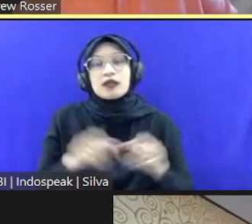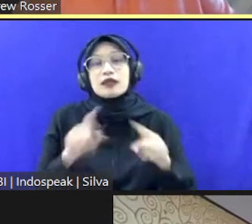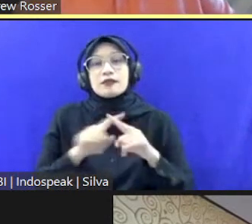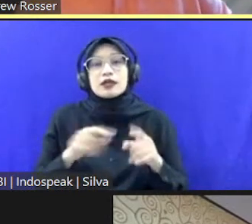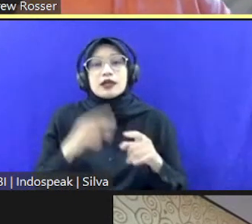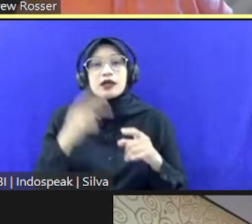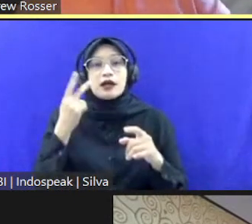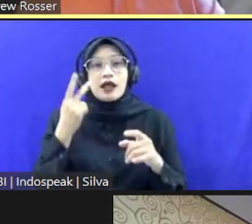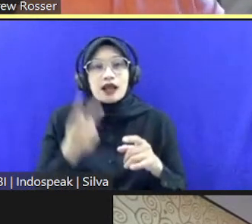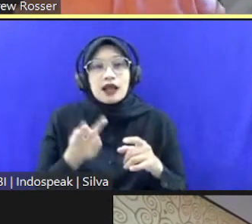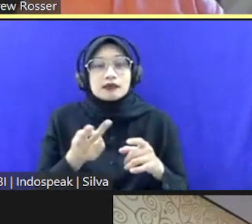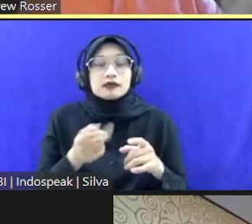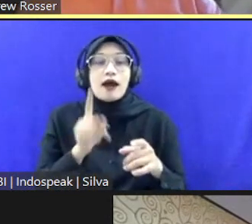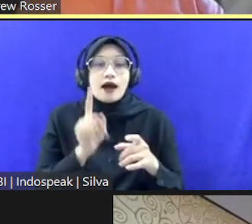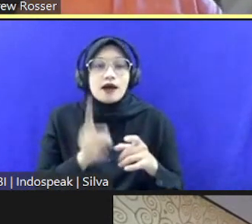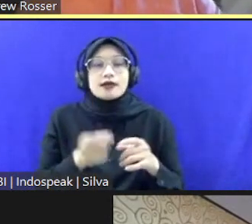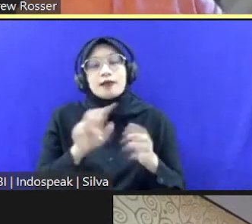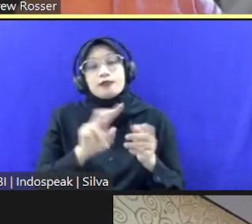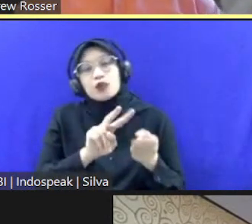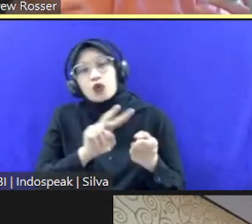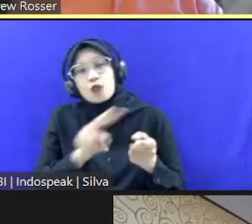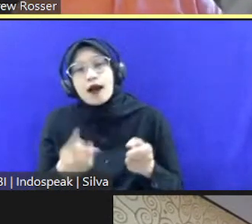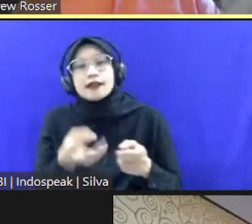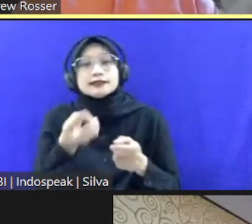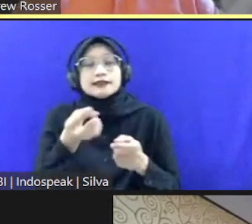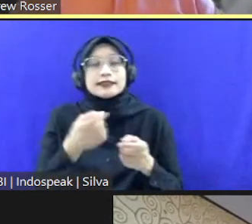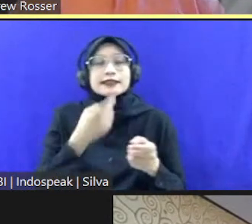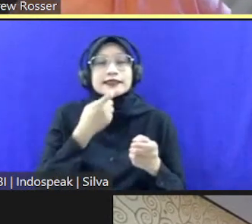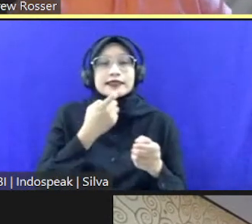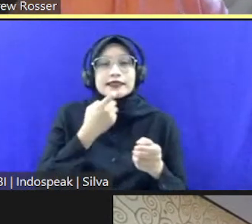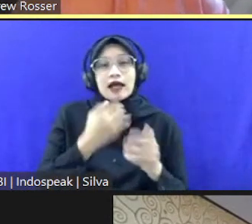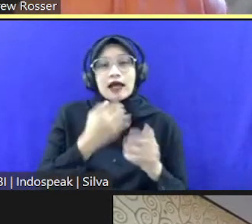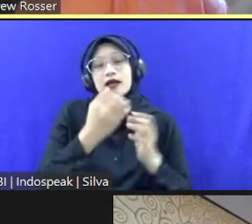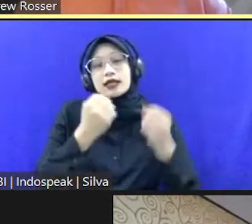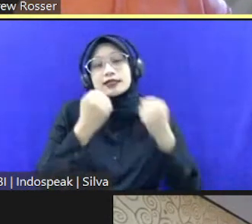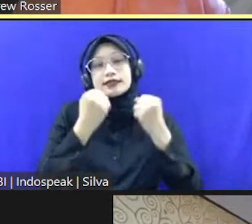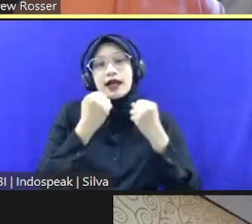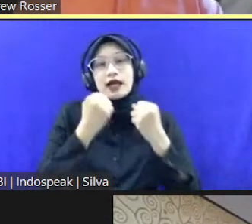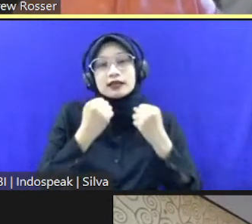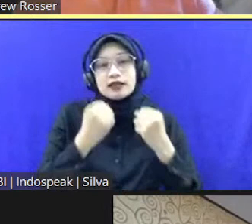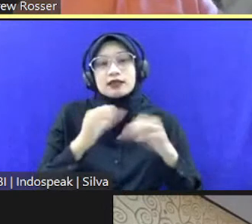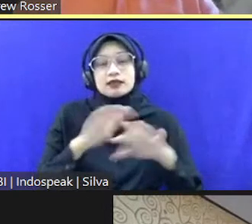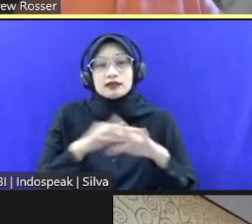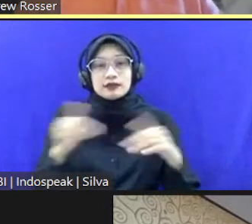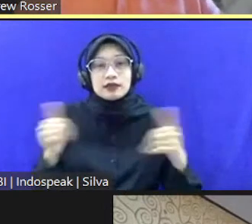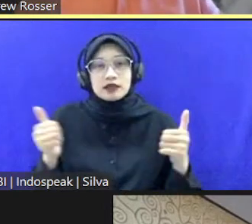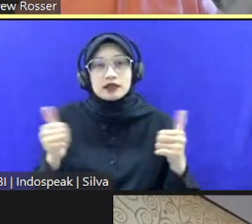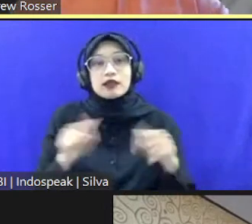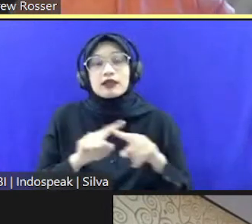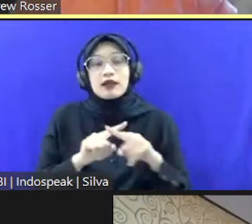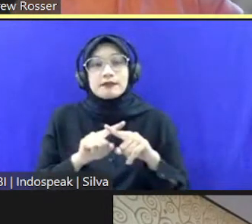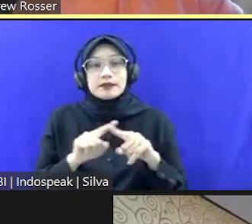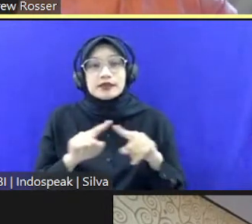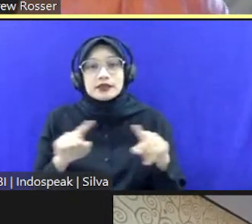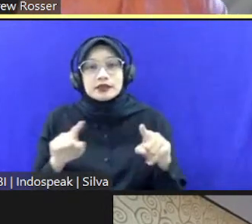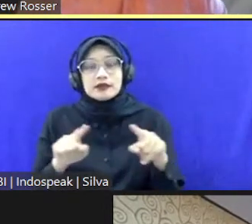the extent that it serves to build up greater sovereign capacity to deal with